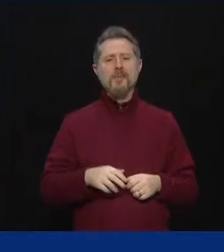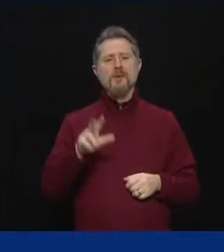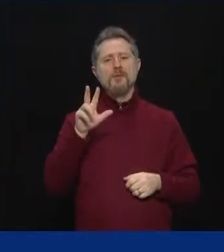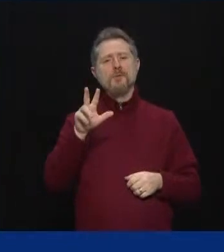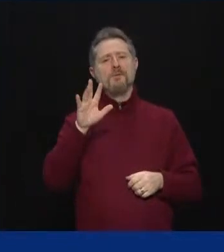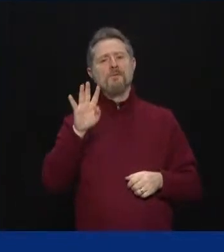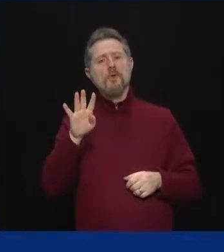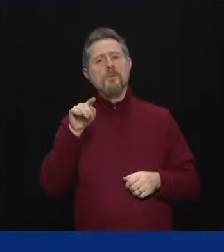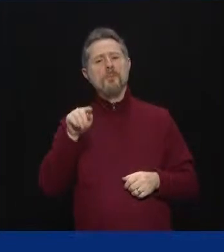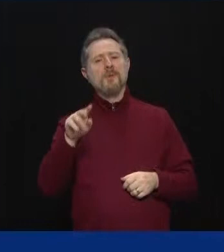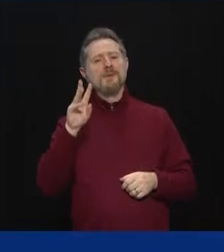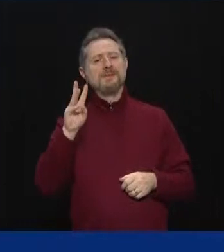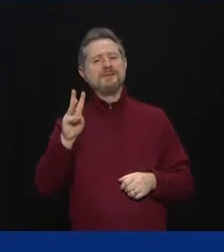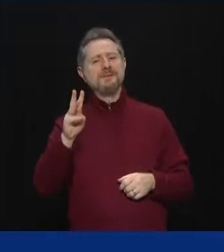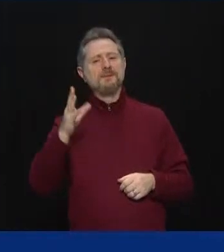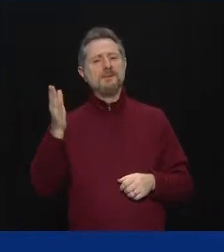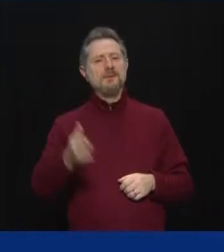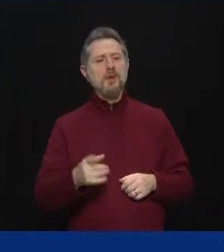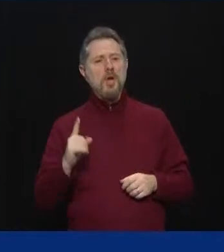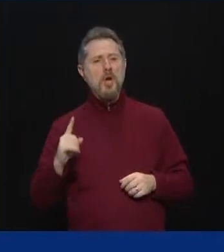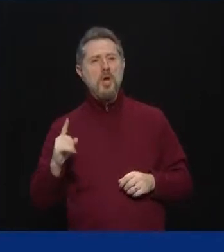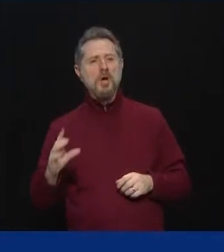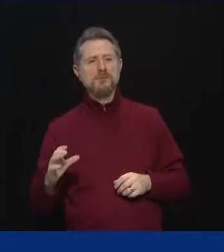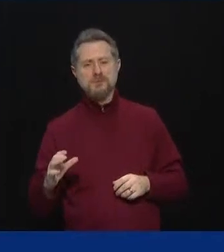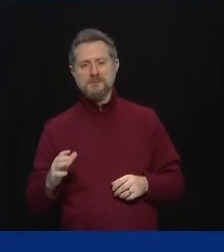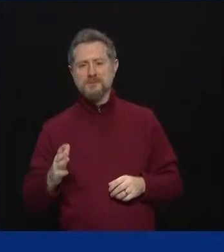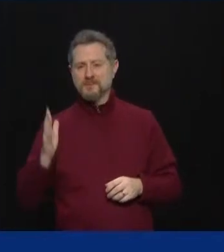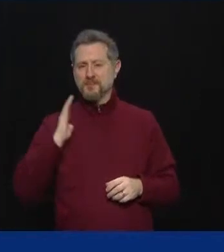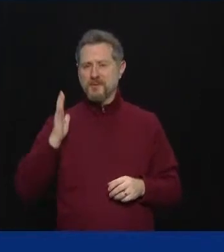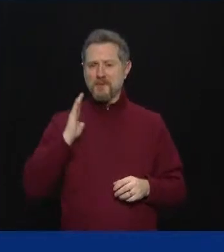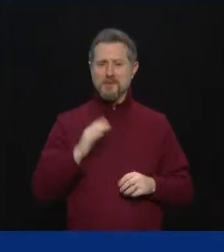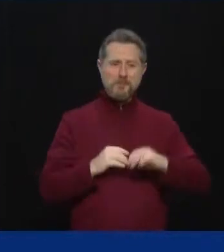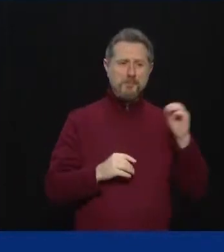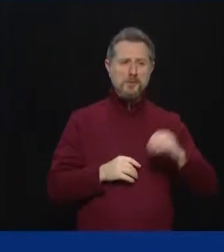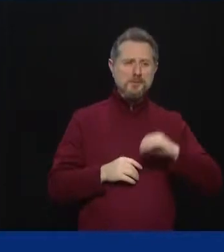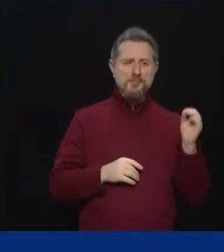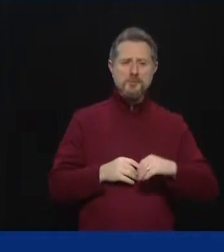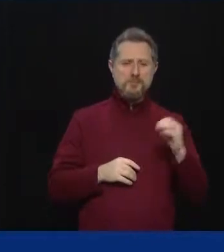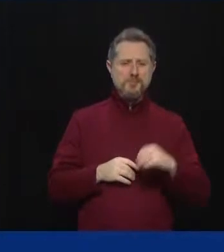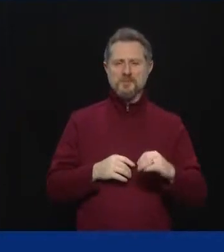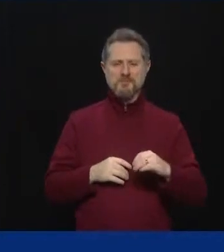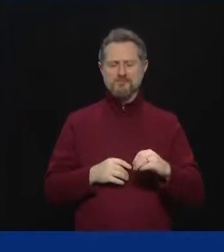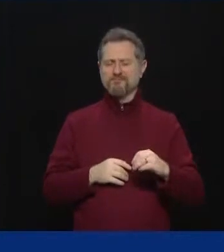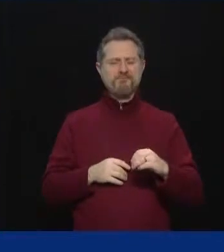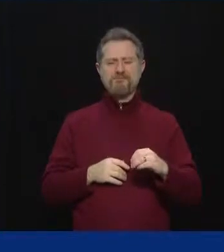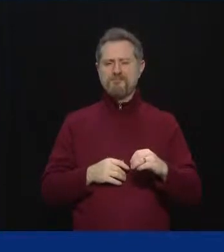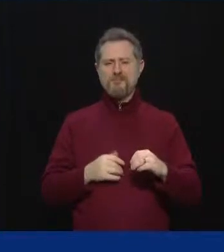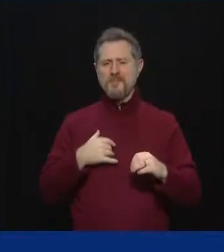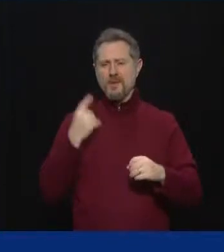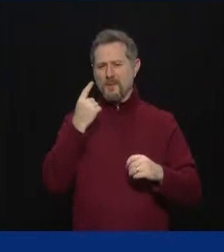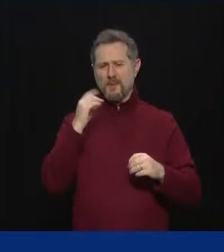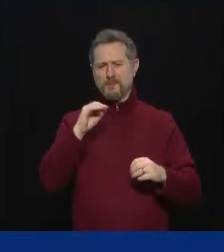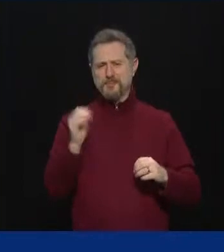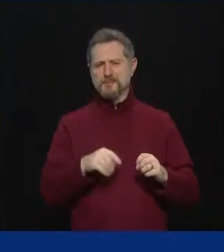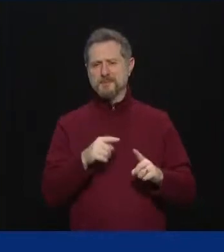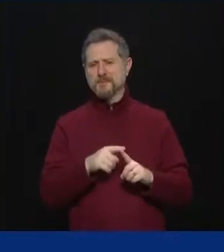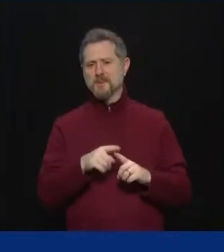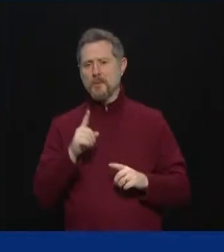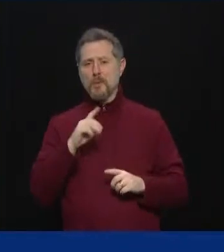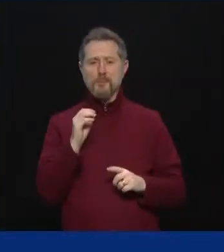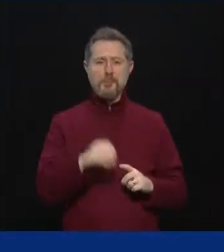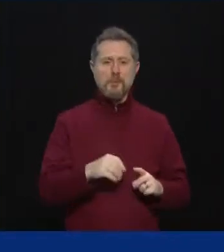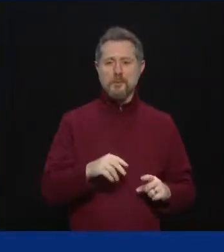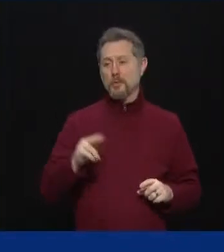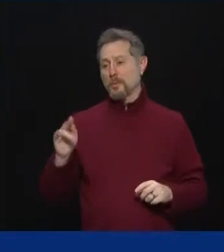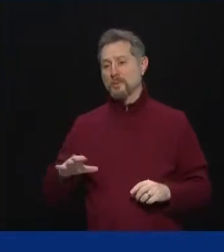34.6 per 100. There was a time we used to just tell you the percentages. And the reason why the percentages, it used to be 1% New York City